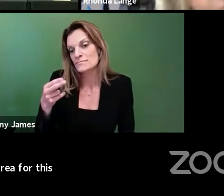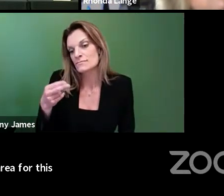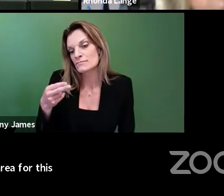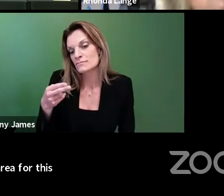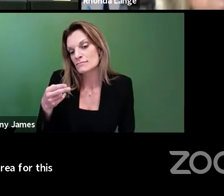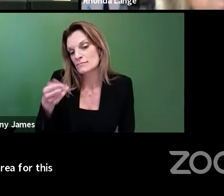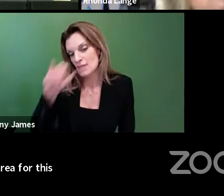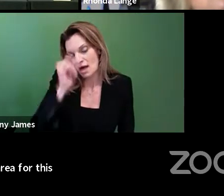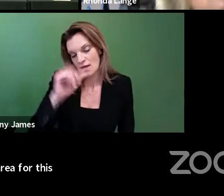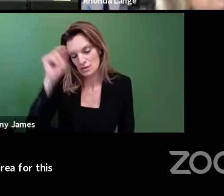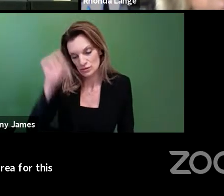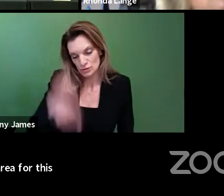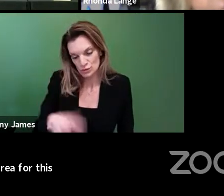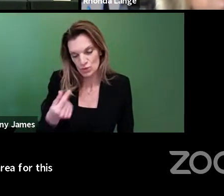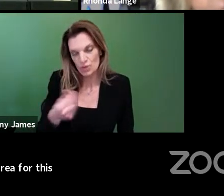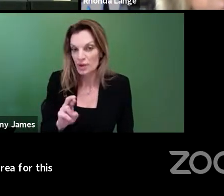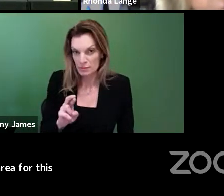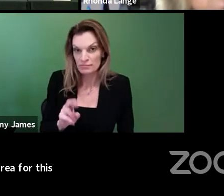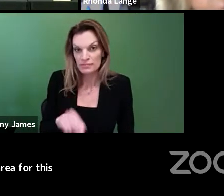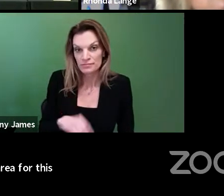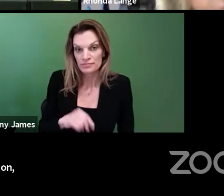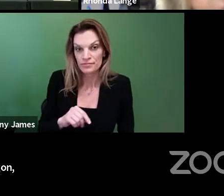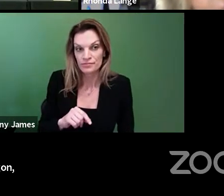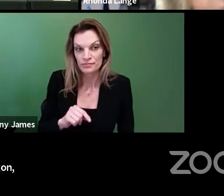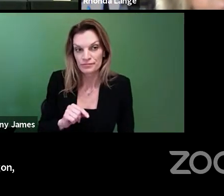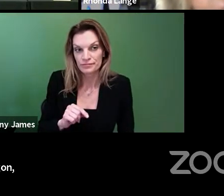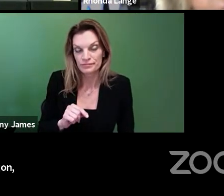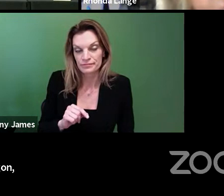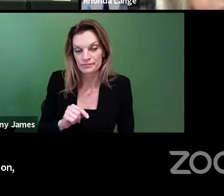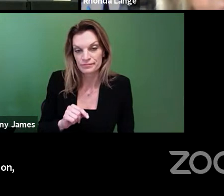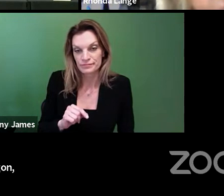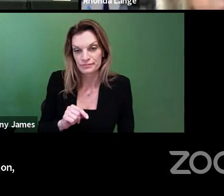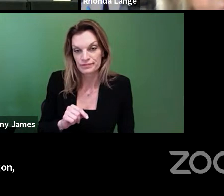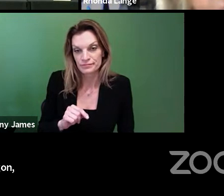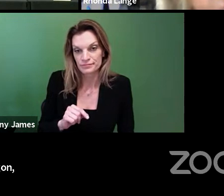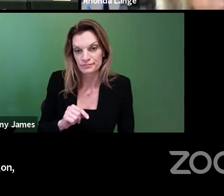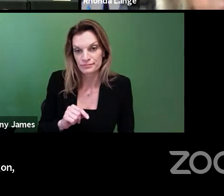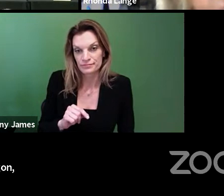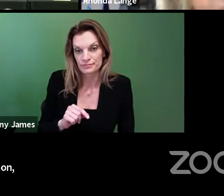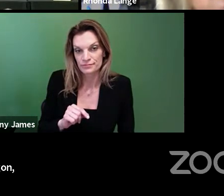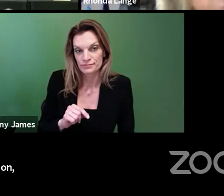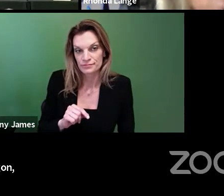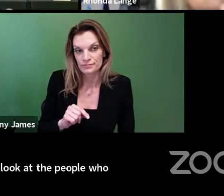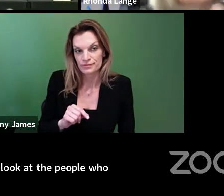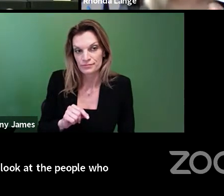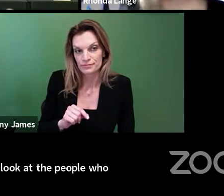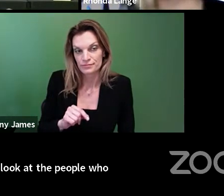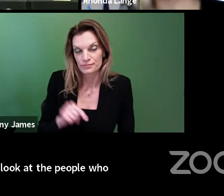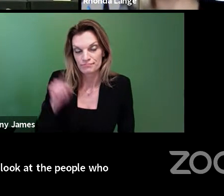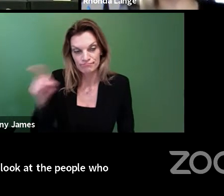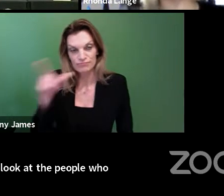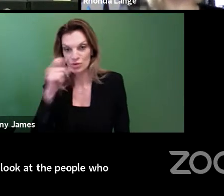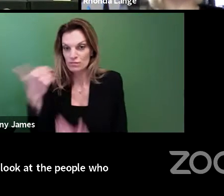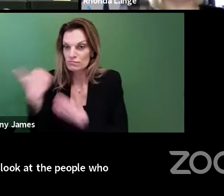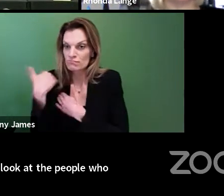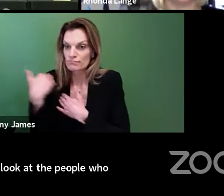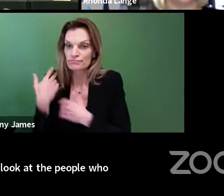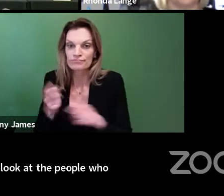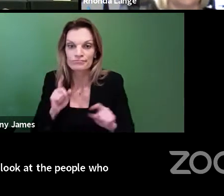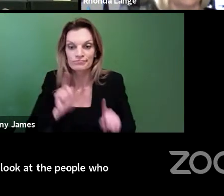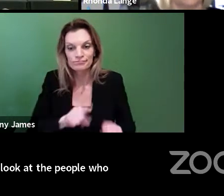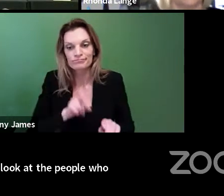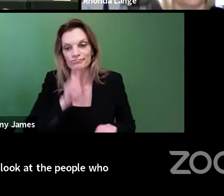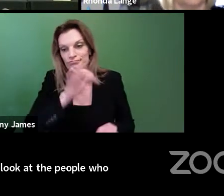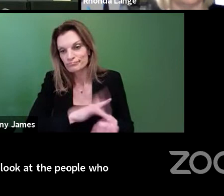Grand Rapids. When you look at the people who transfer back and forth between those three counties every single day for